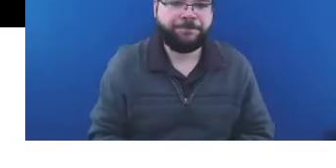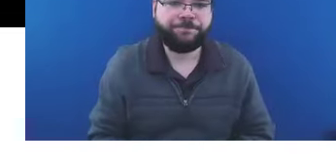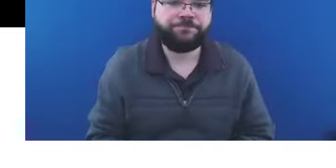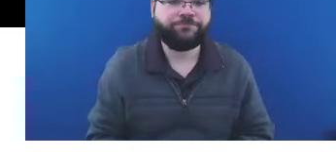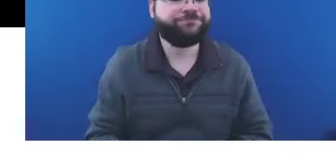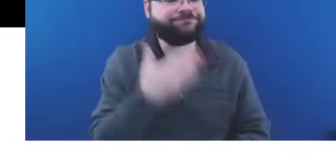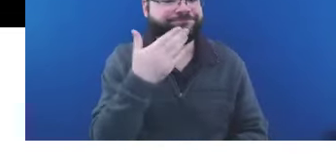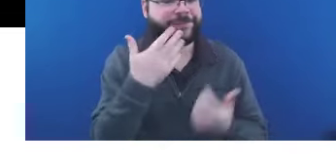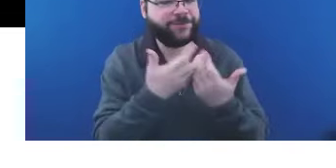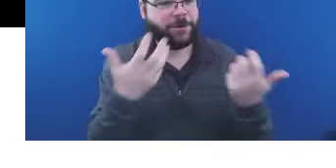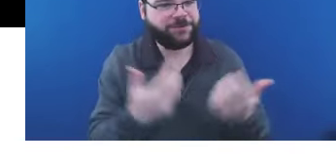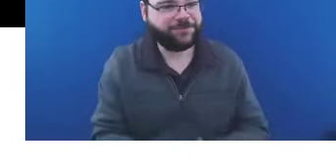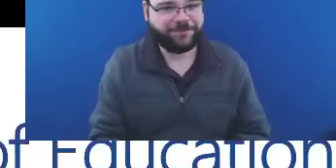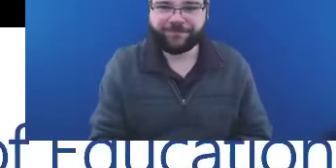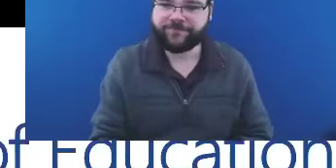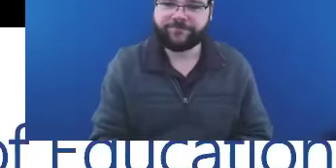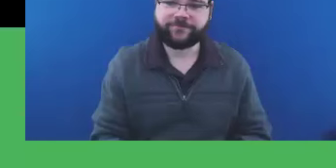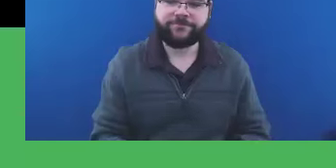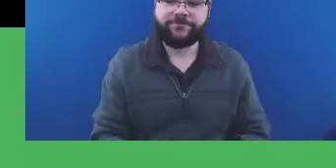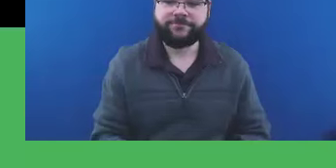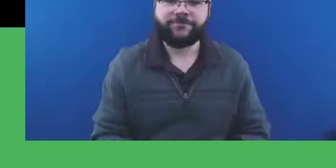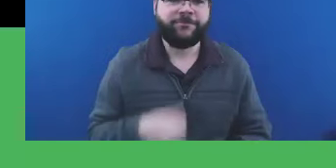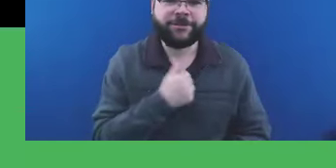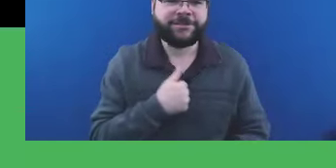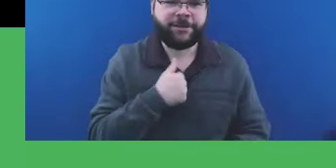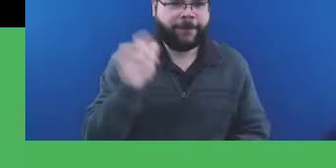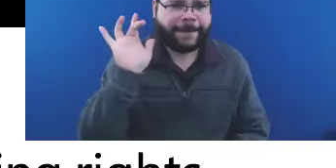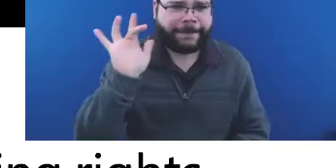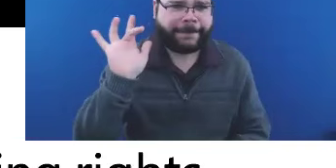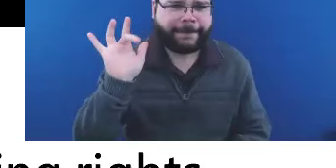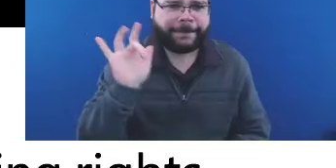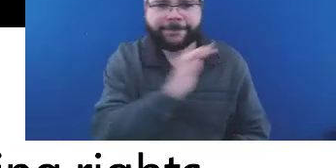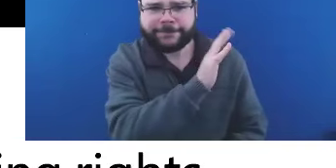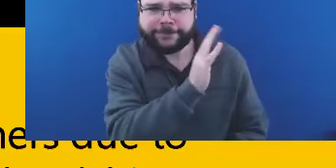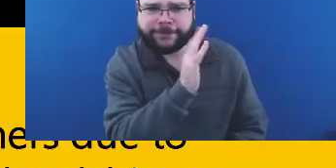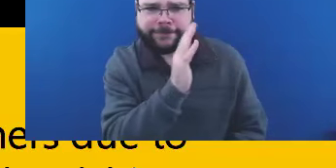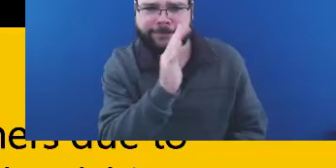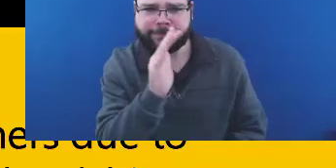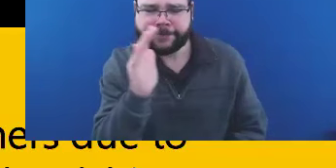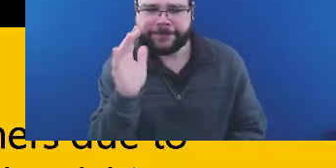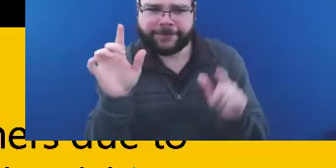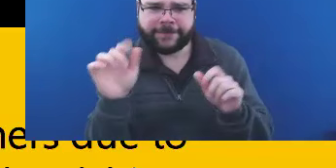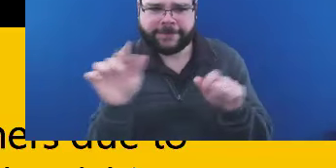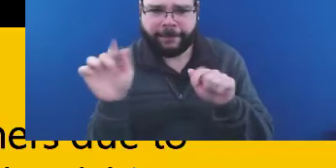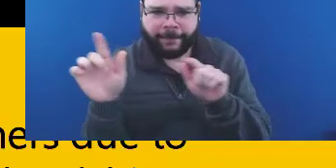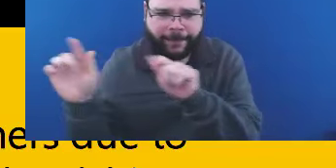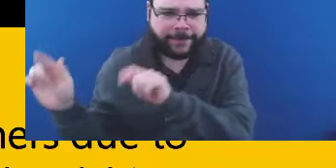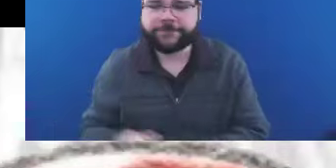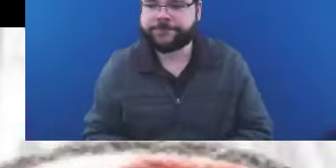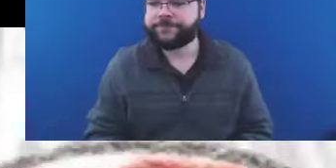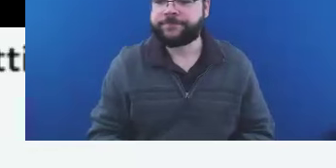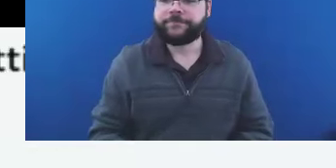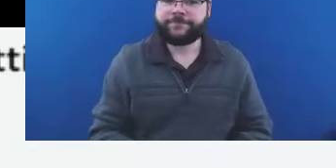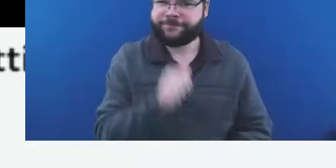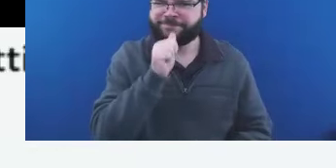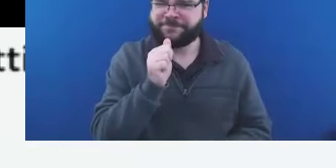Great, thank you so much. And sorry, I'm going to click through the slides here. If you